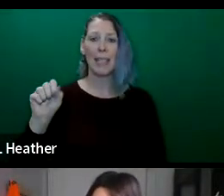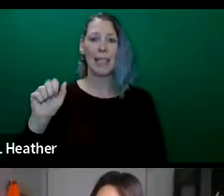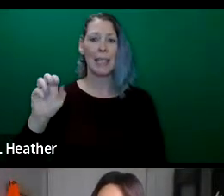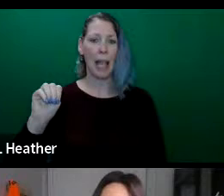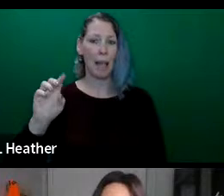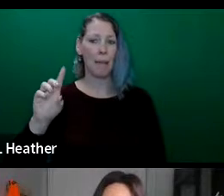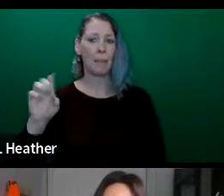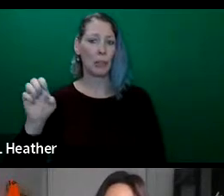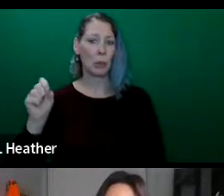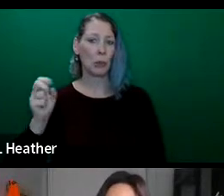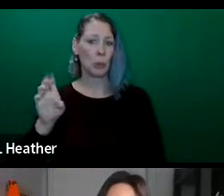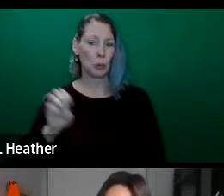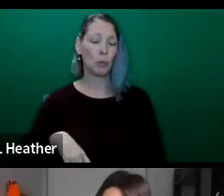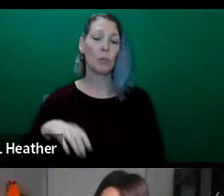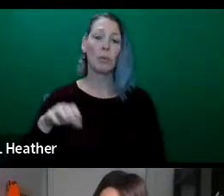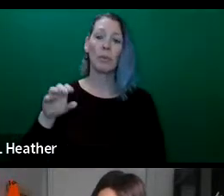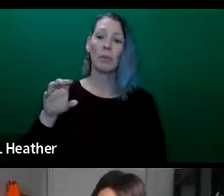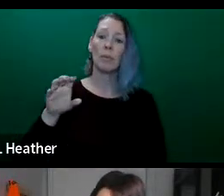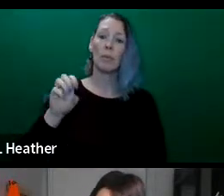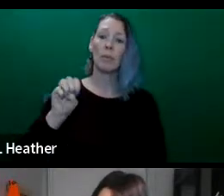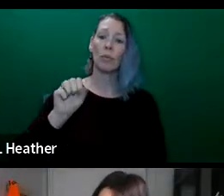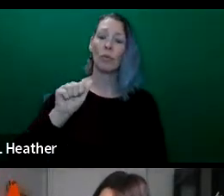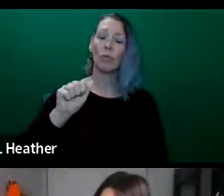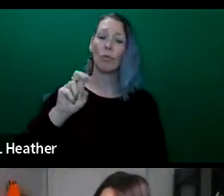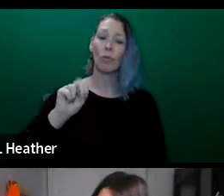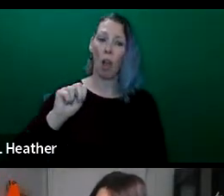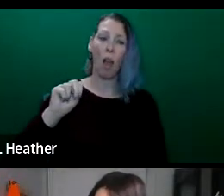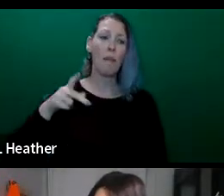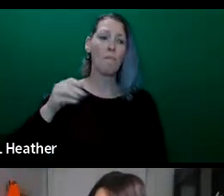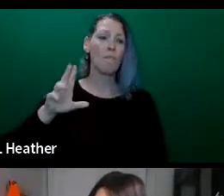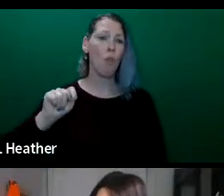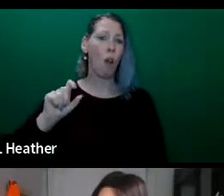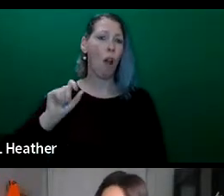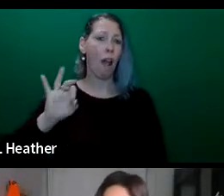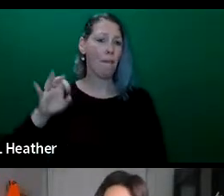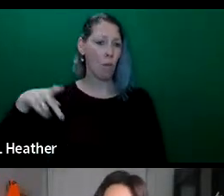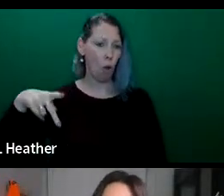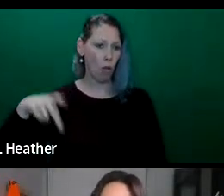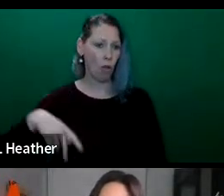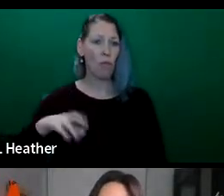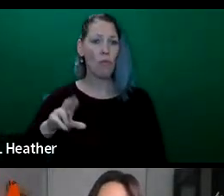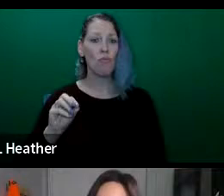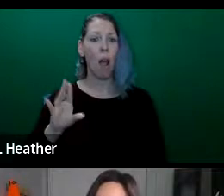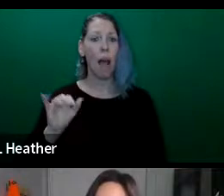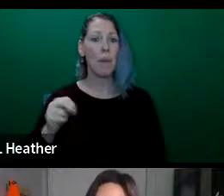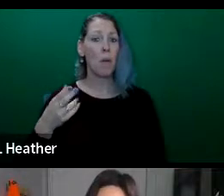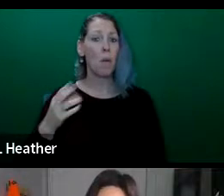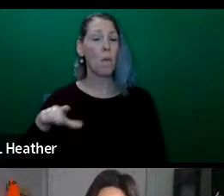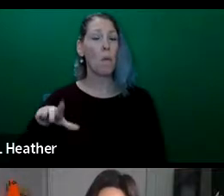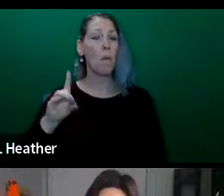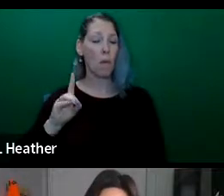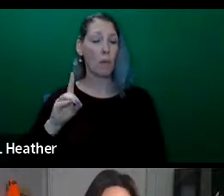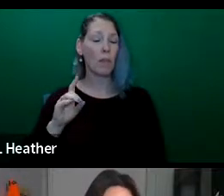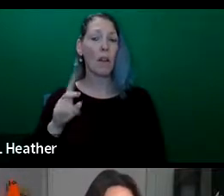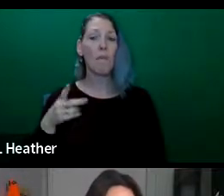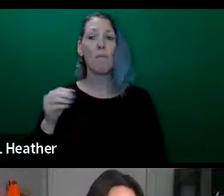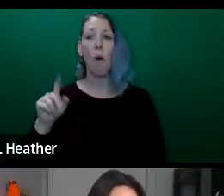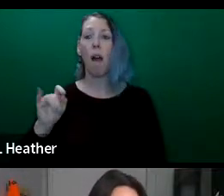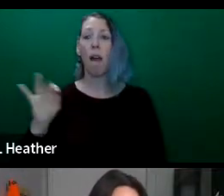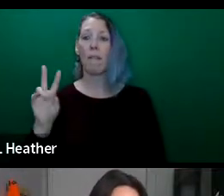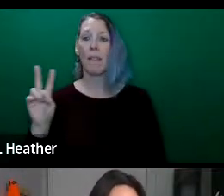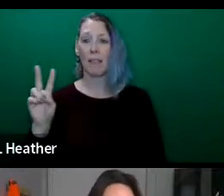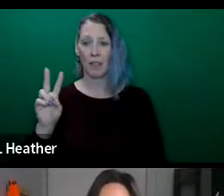C-Trans, CEO Sean Donahue. From the Port of Portland, Executive Director Curtis Robinhold. From the Port of Vancouver, CEO